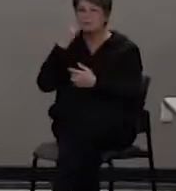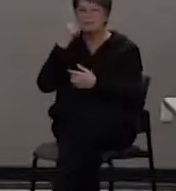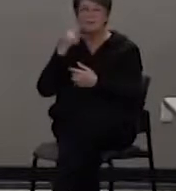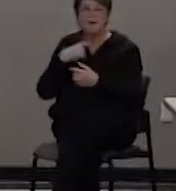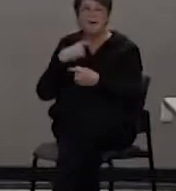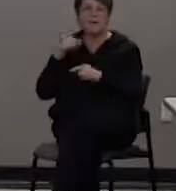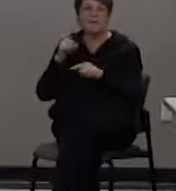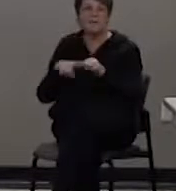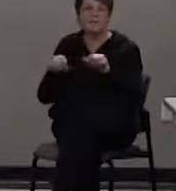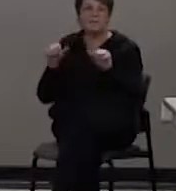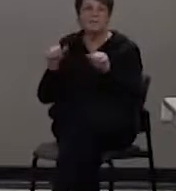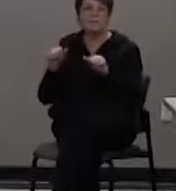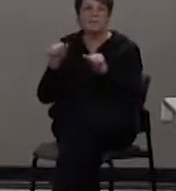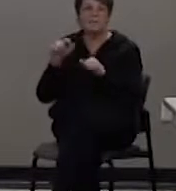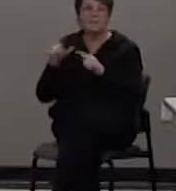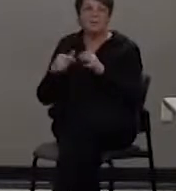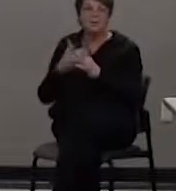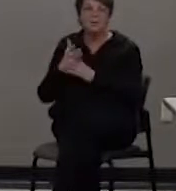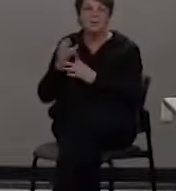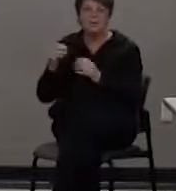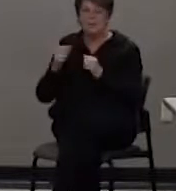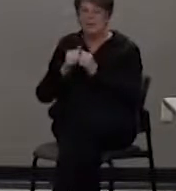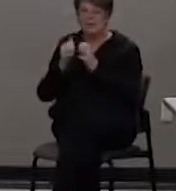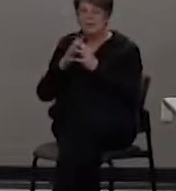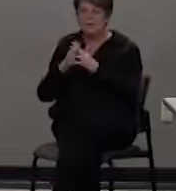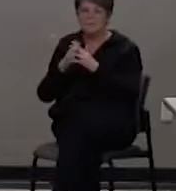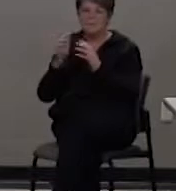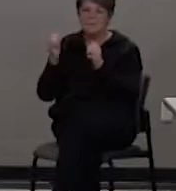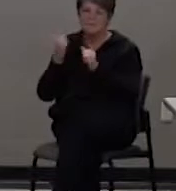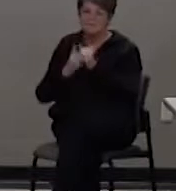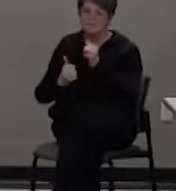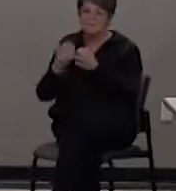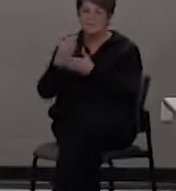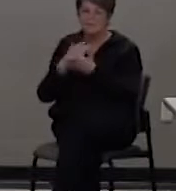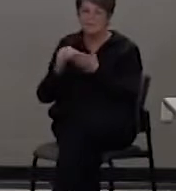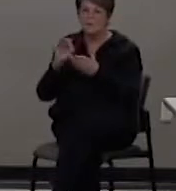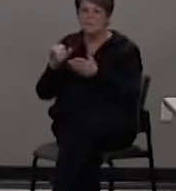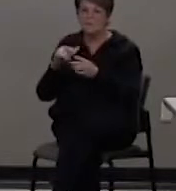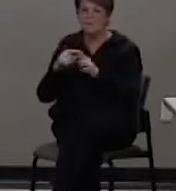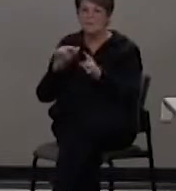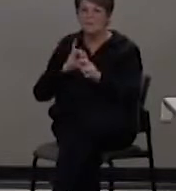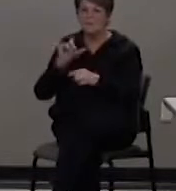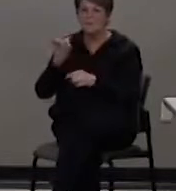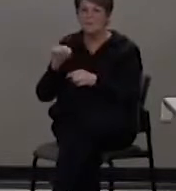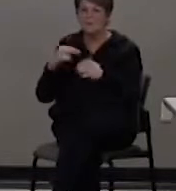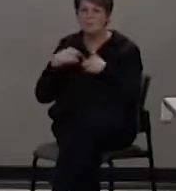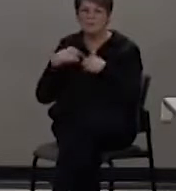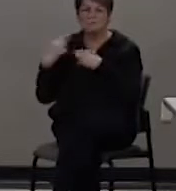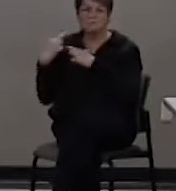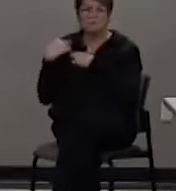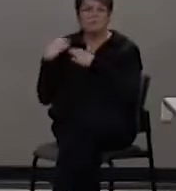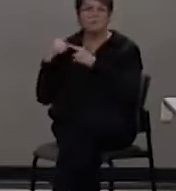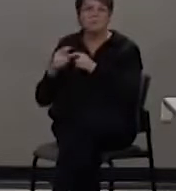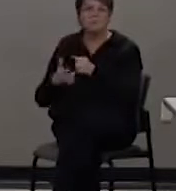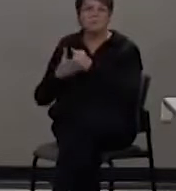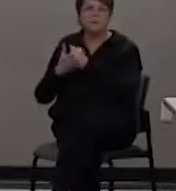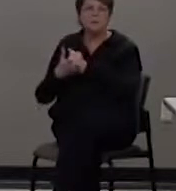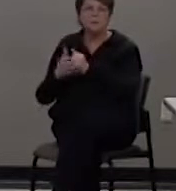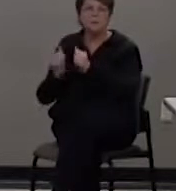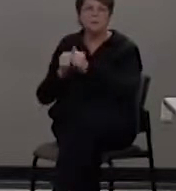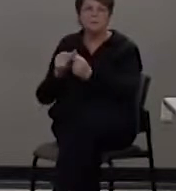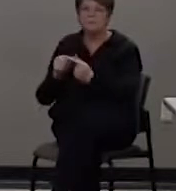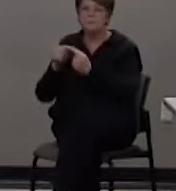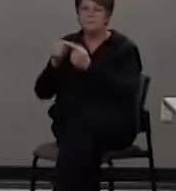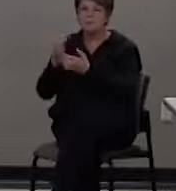while I can't possibly go through and implement every piece of this, I do have a responsibility to help with a certain